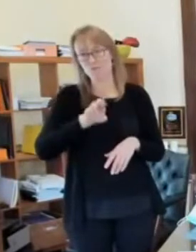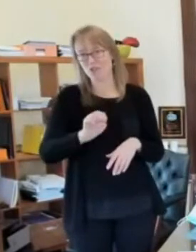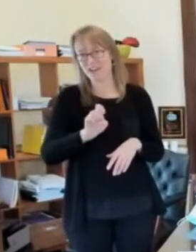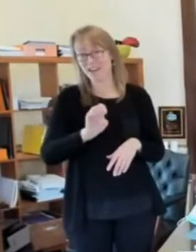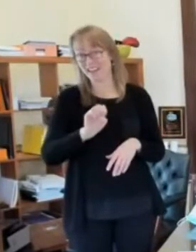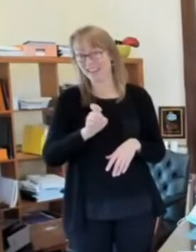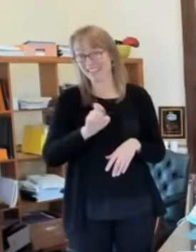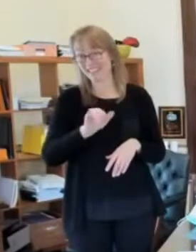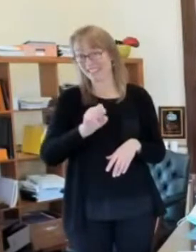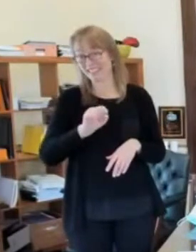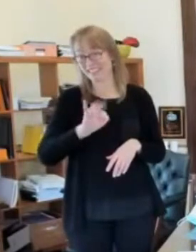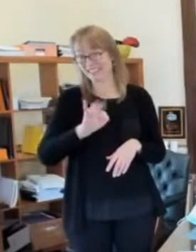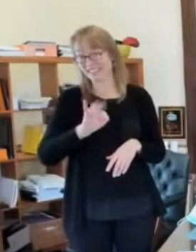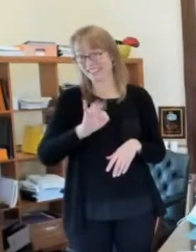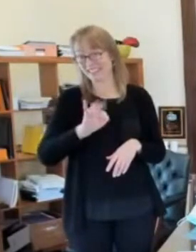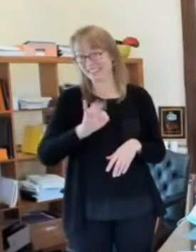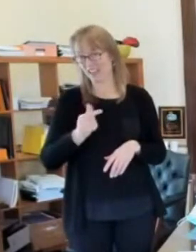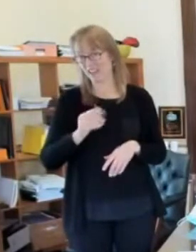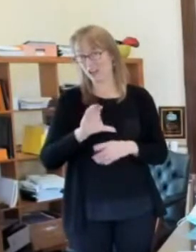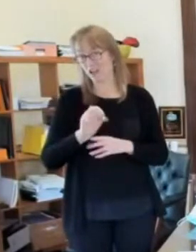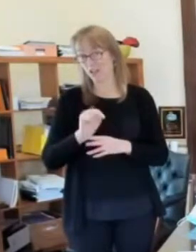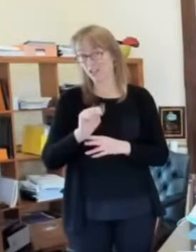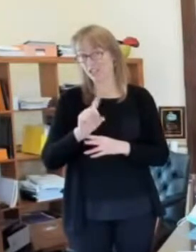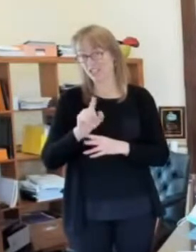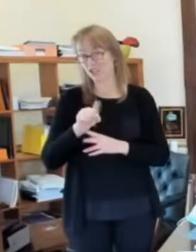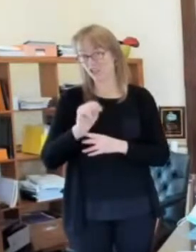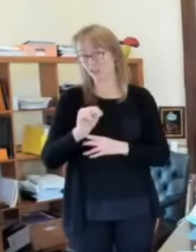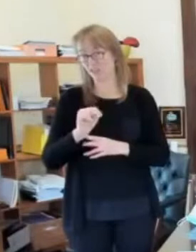to be able to get vaccinated?